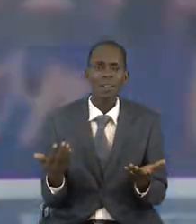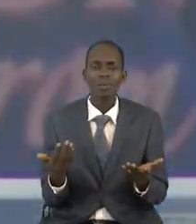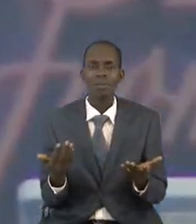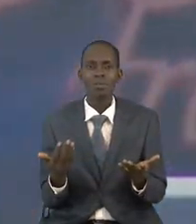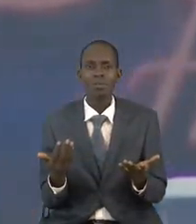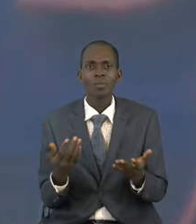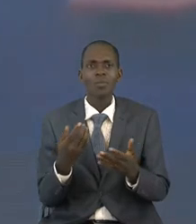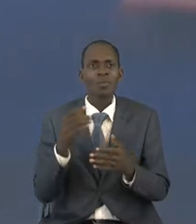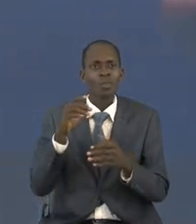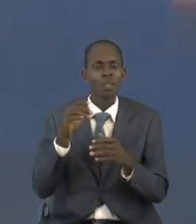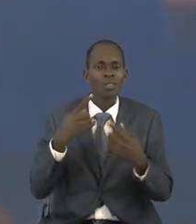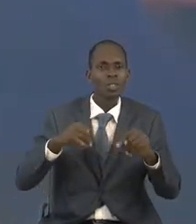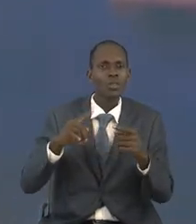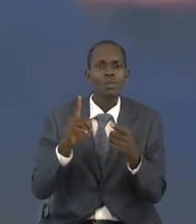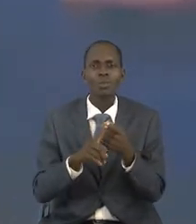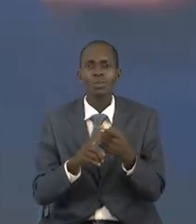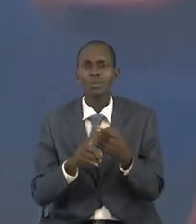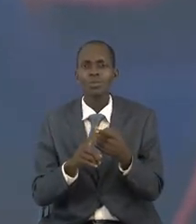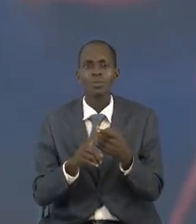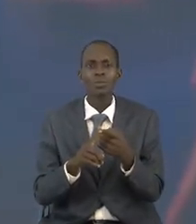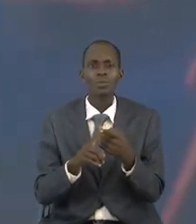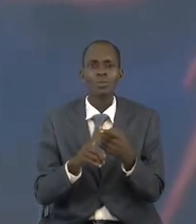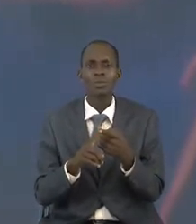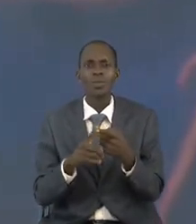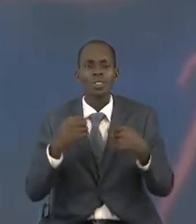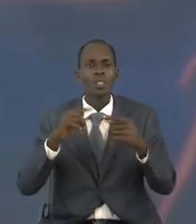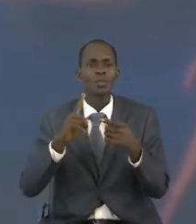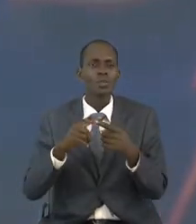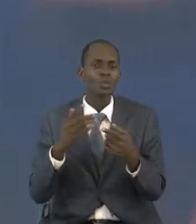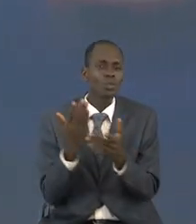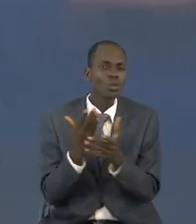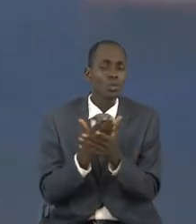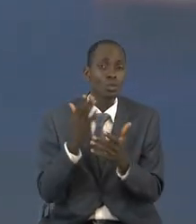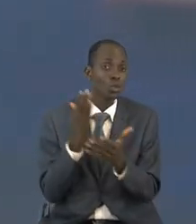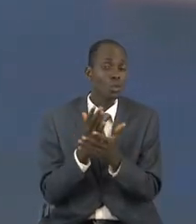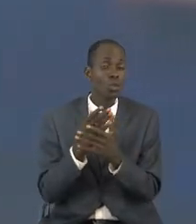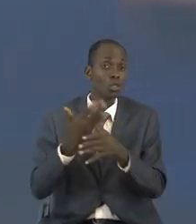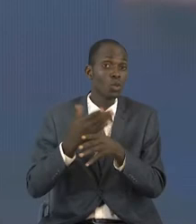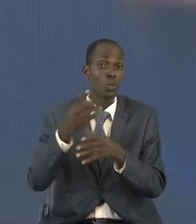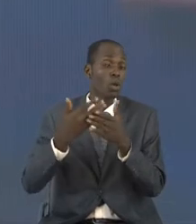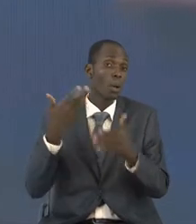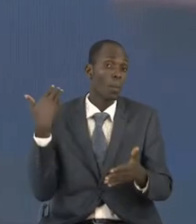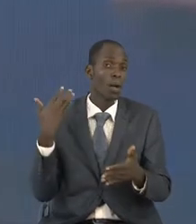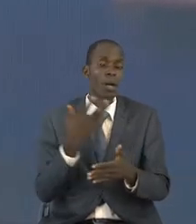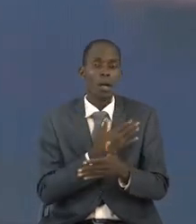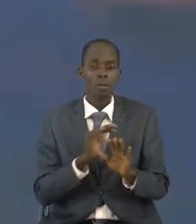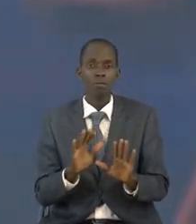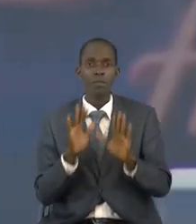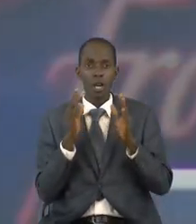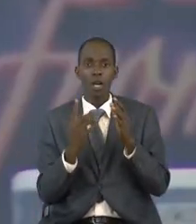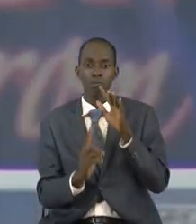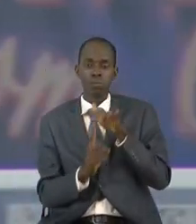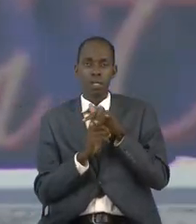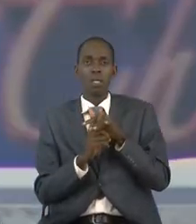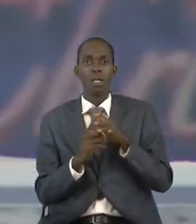jolt you, and what disturbed you in the past? And the fear comes, and then timidity comes, and then